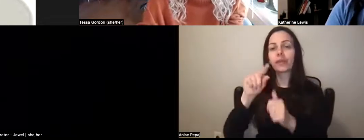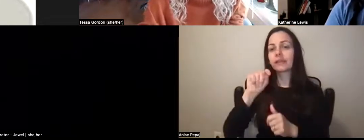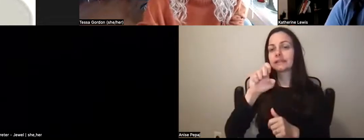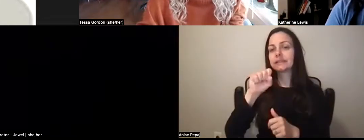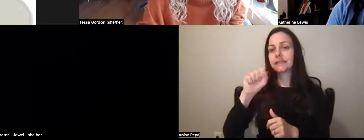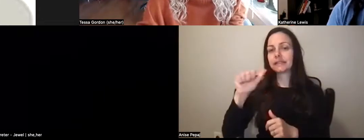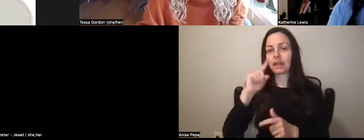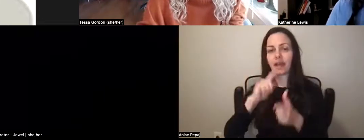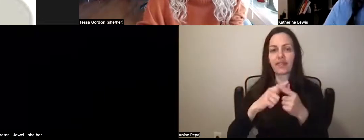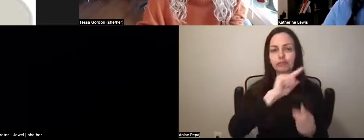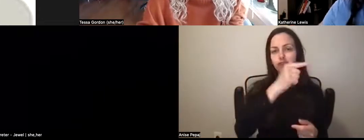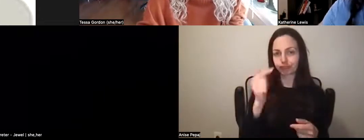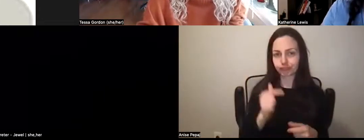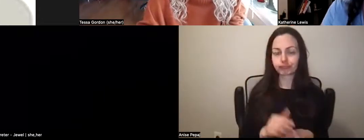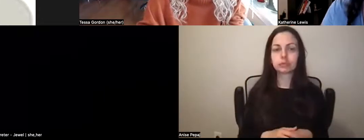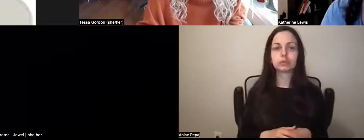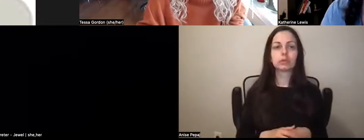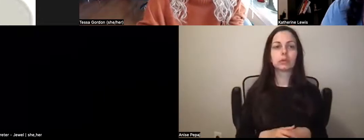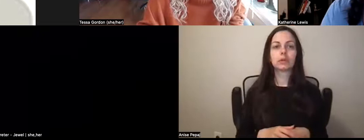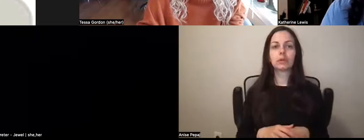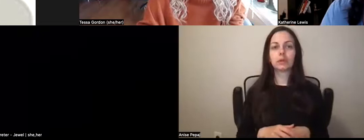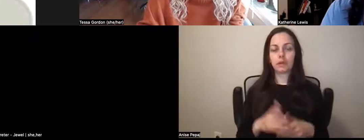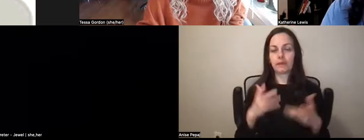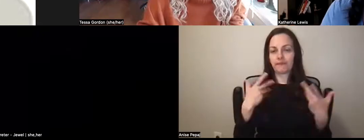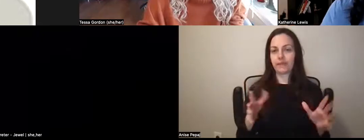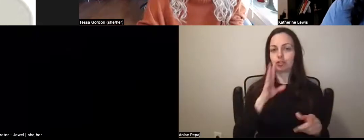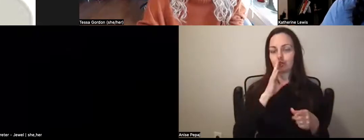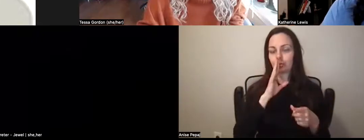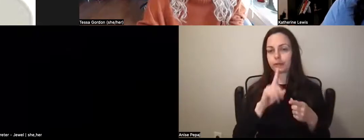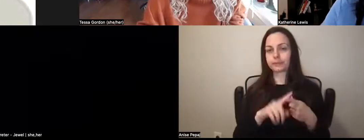there and get this ball rolling. I'm Katherine, and I'm done speaking.